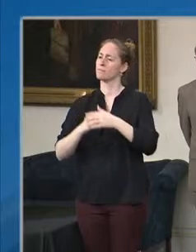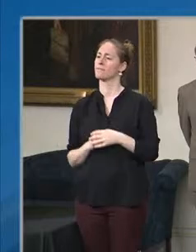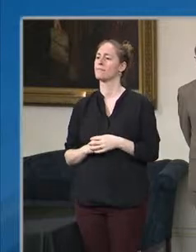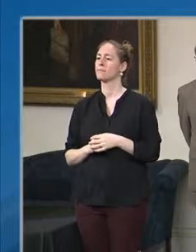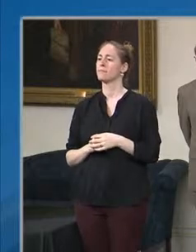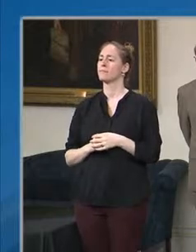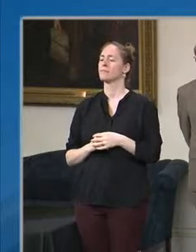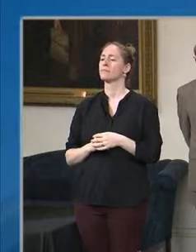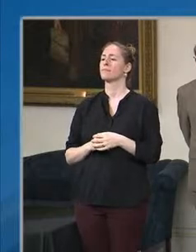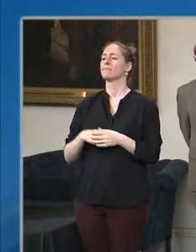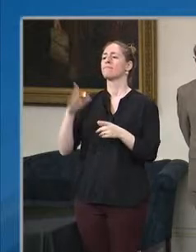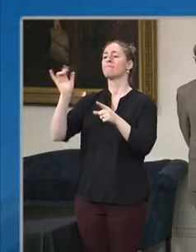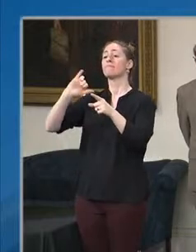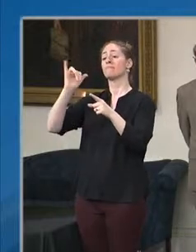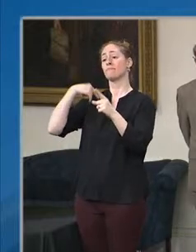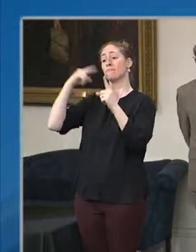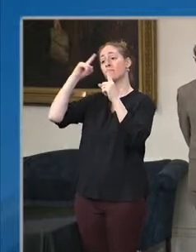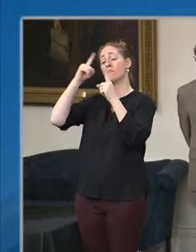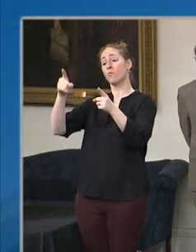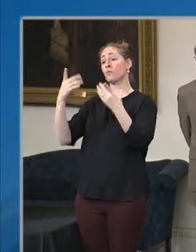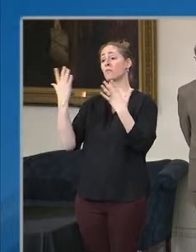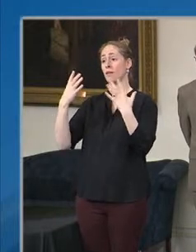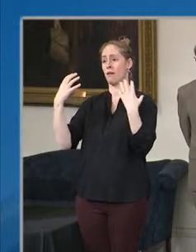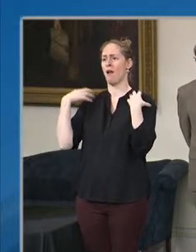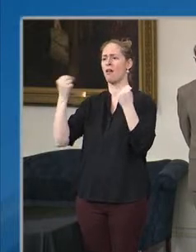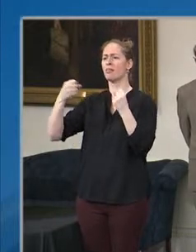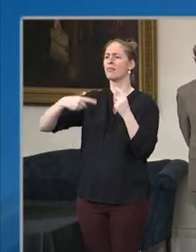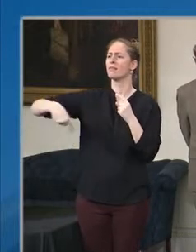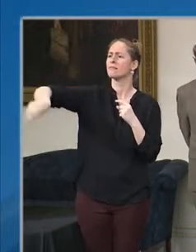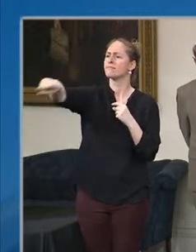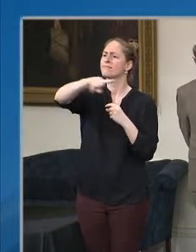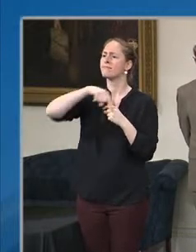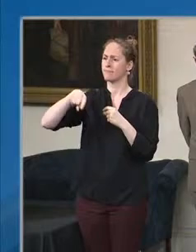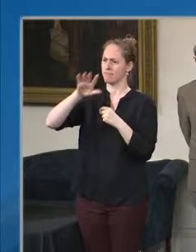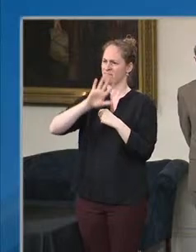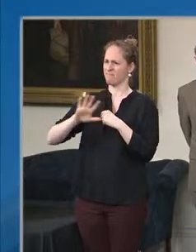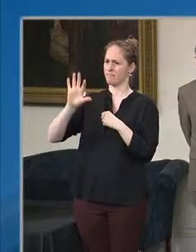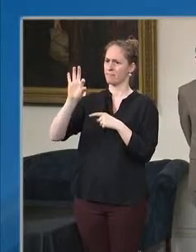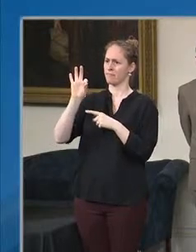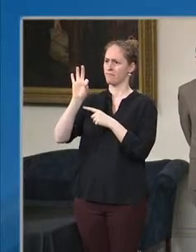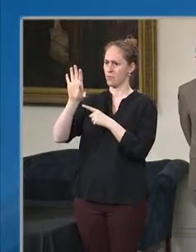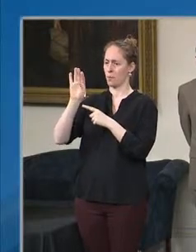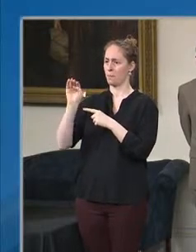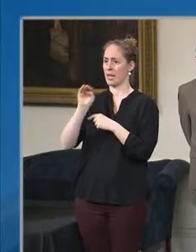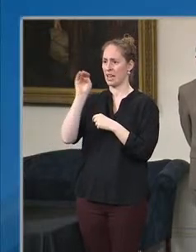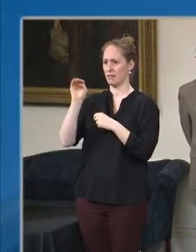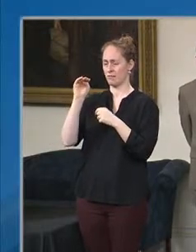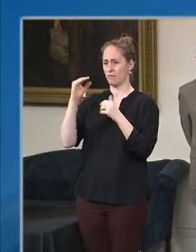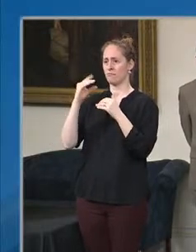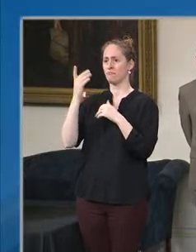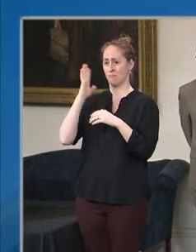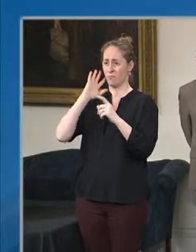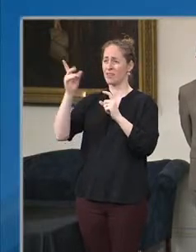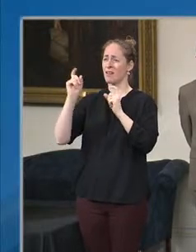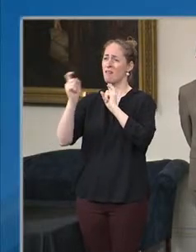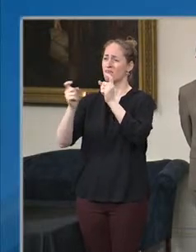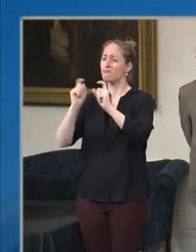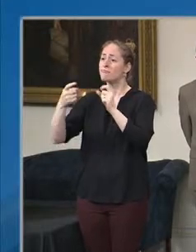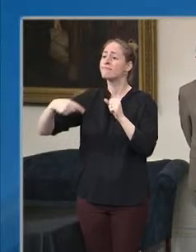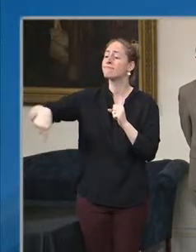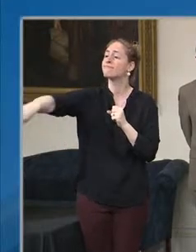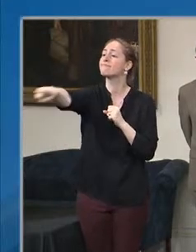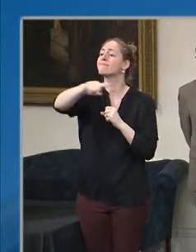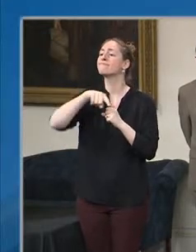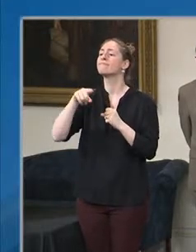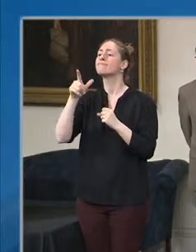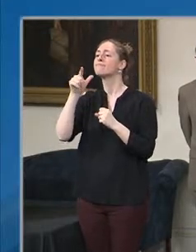of Marylanders. We are committing $94 million in new grants and investments to help treat